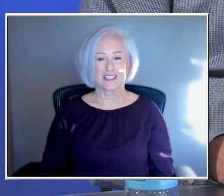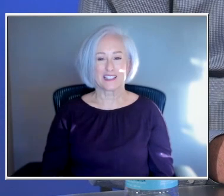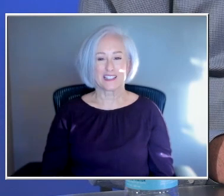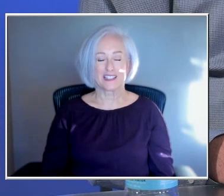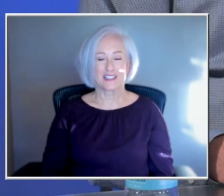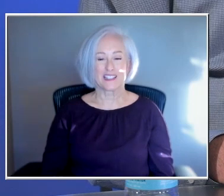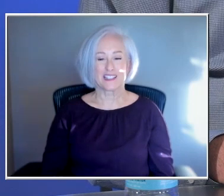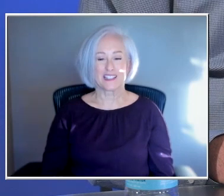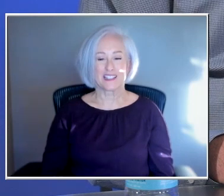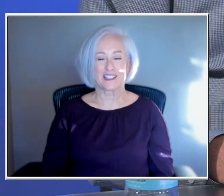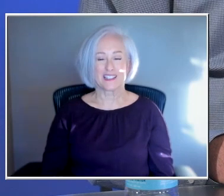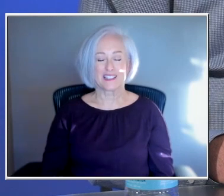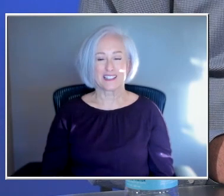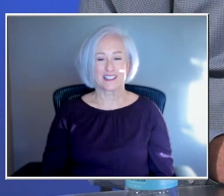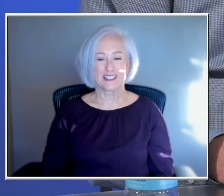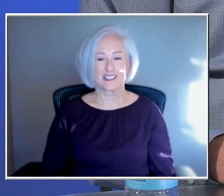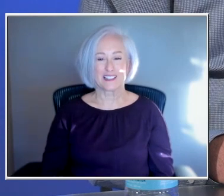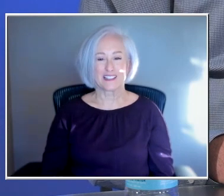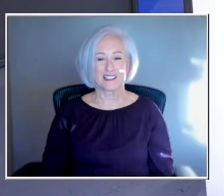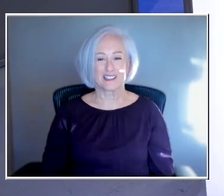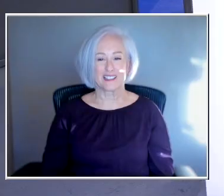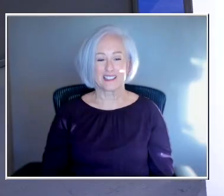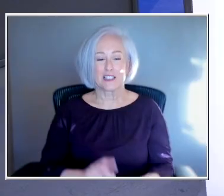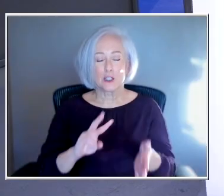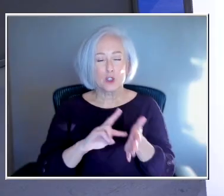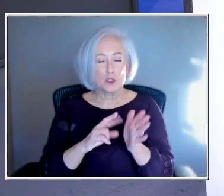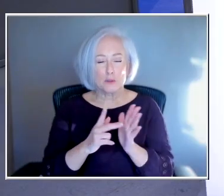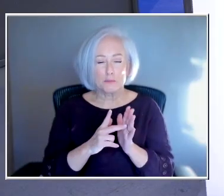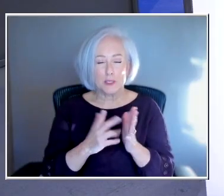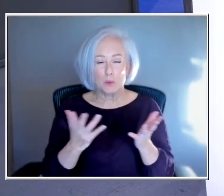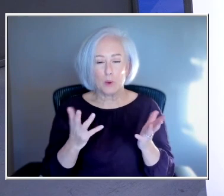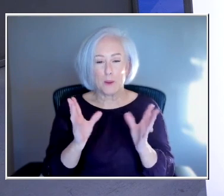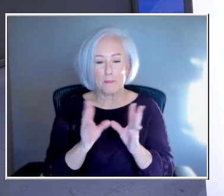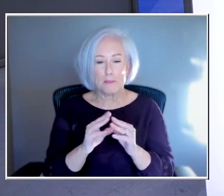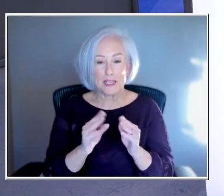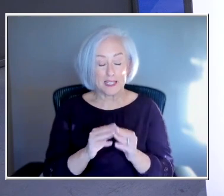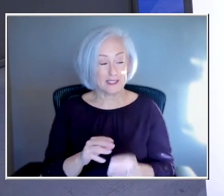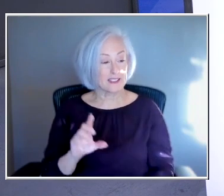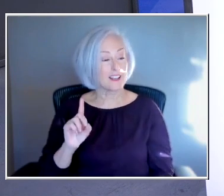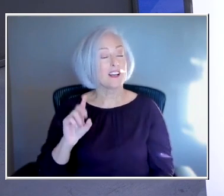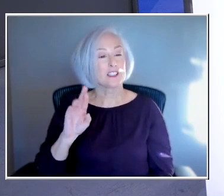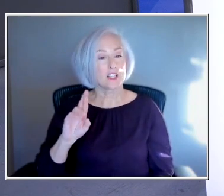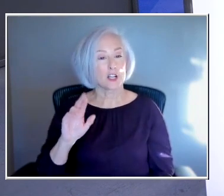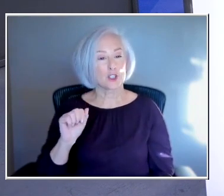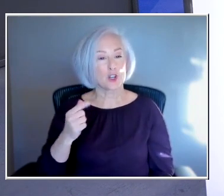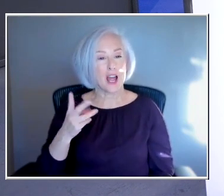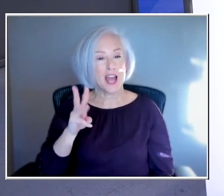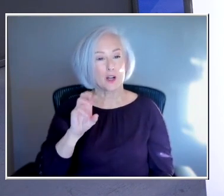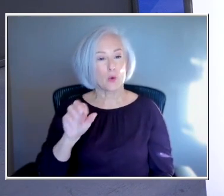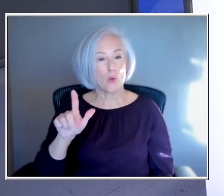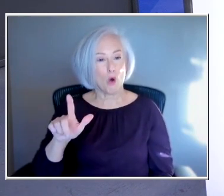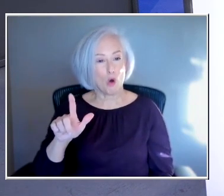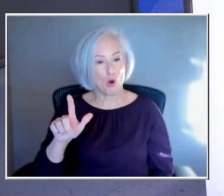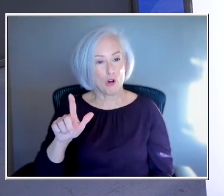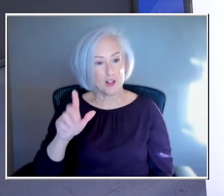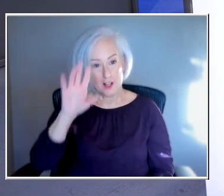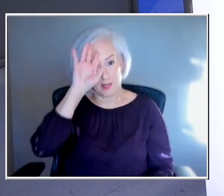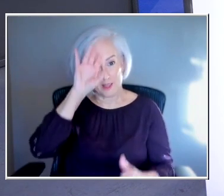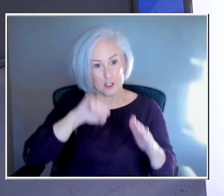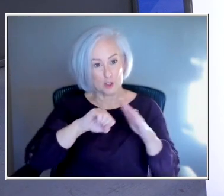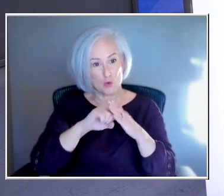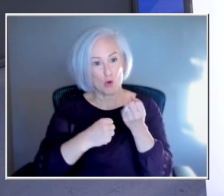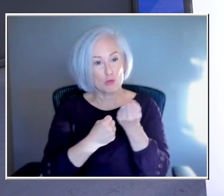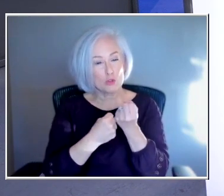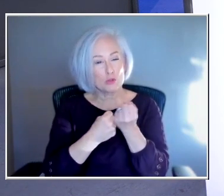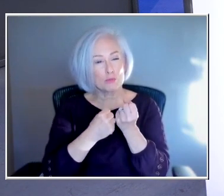what kind of meetings? With the group that Dr. Agrawal has put together, the Stroke Support Group. How has that